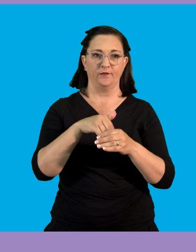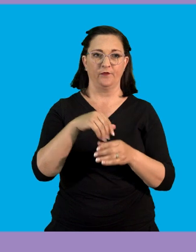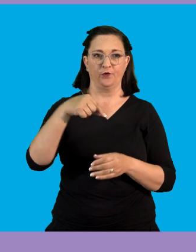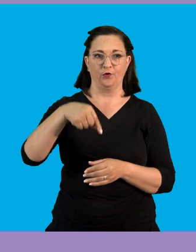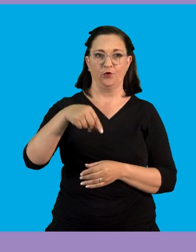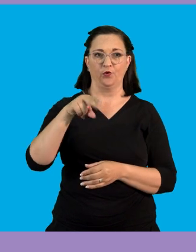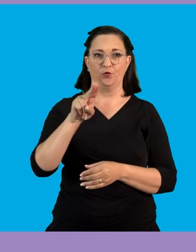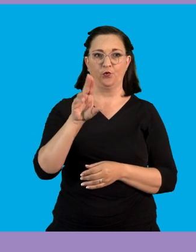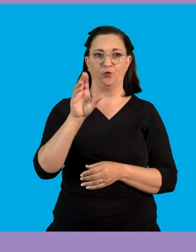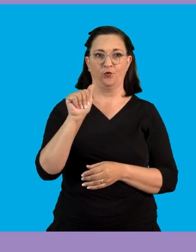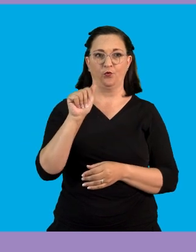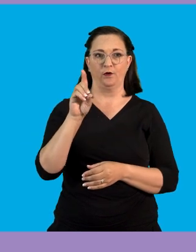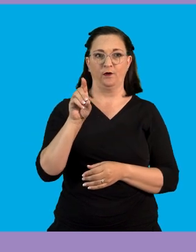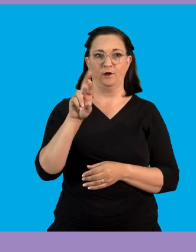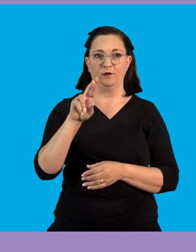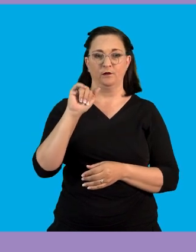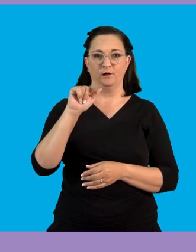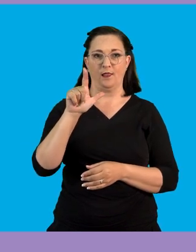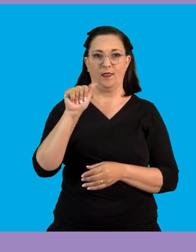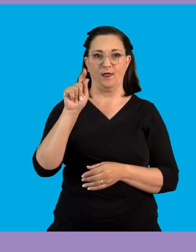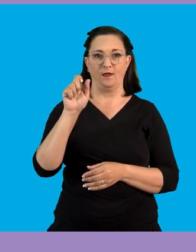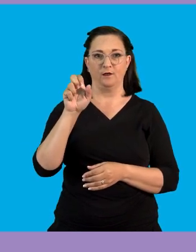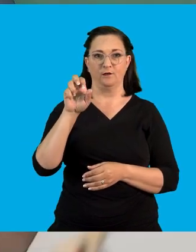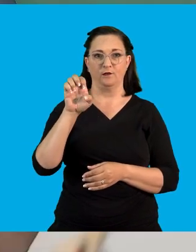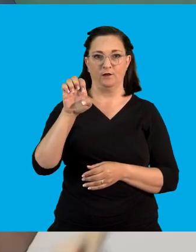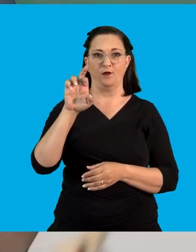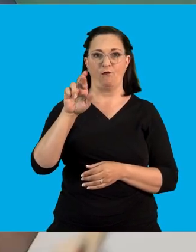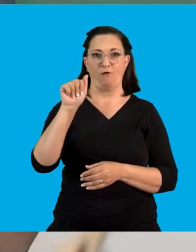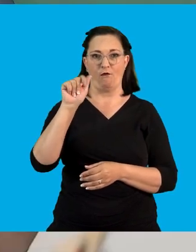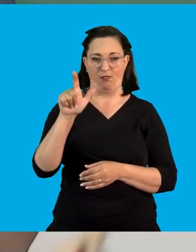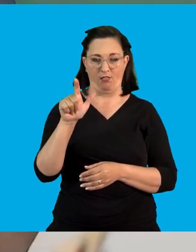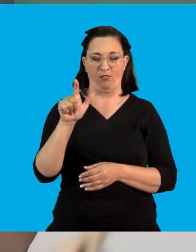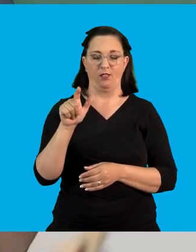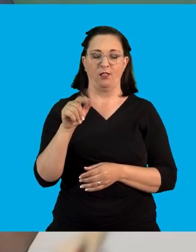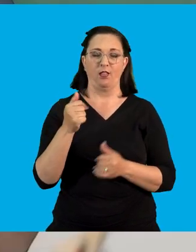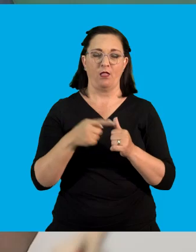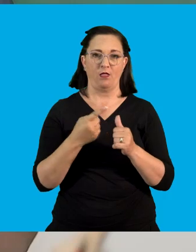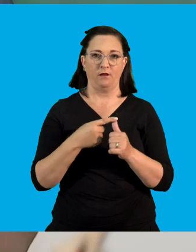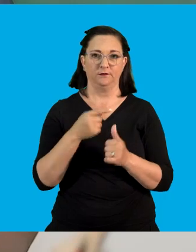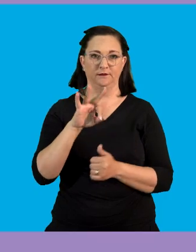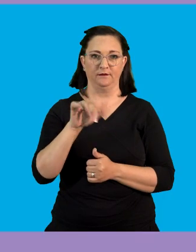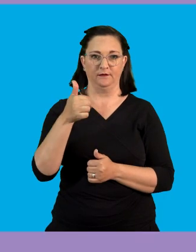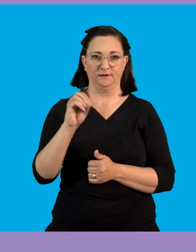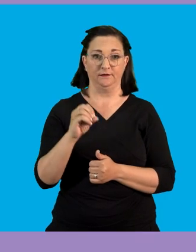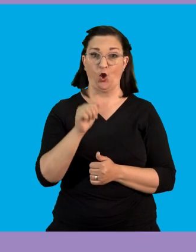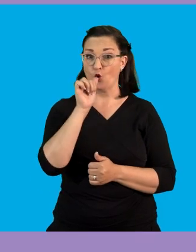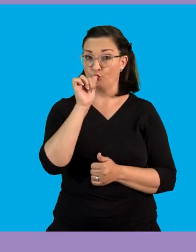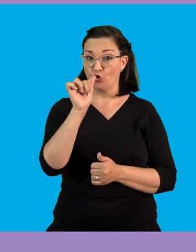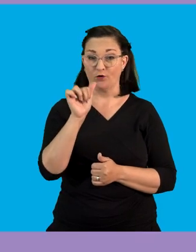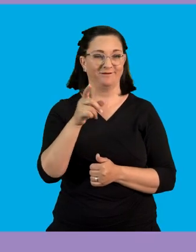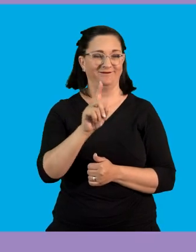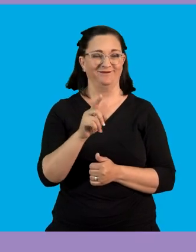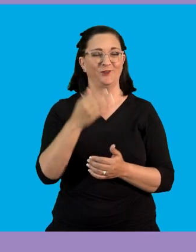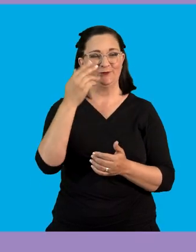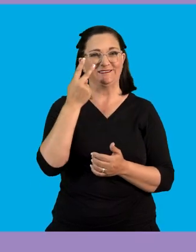of a quadrilateral is equal to 360 degrees. So now we are convinced, we know that this is not